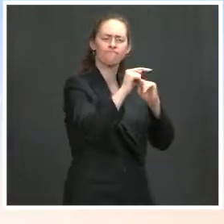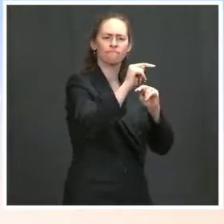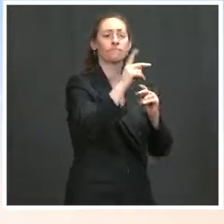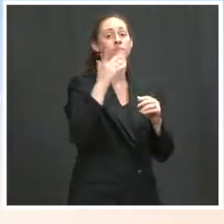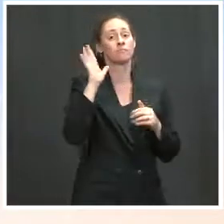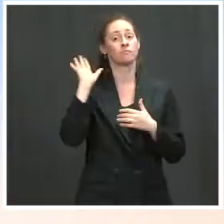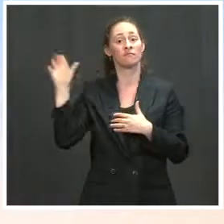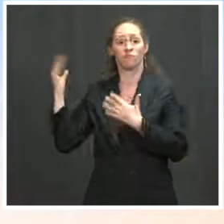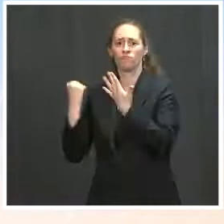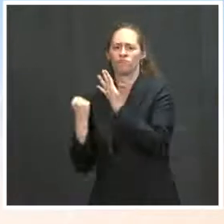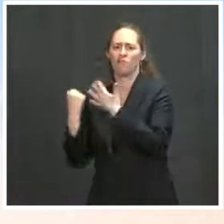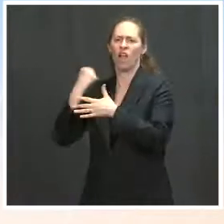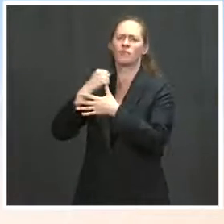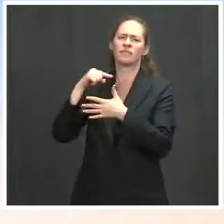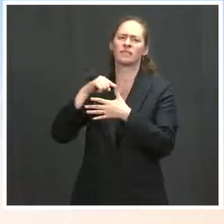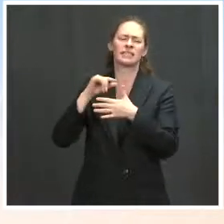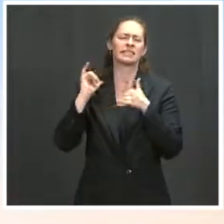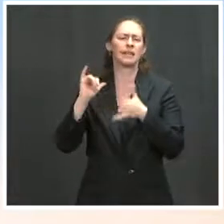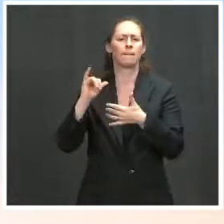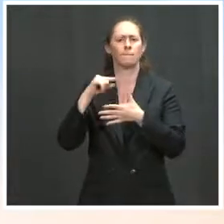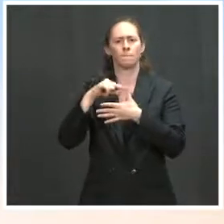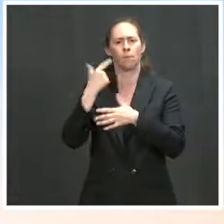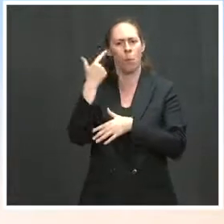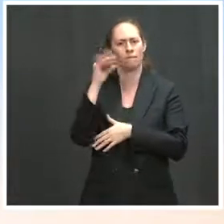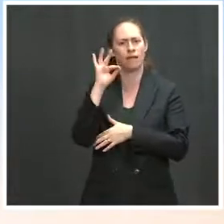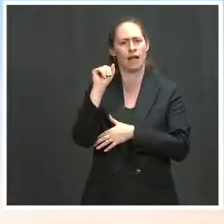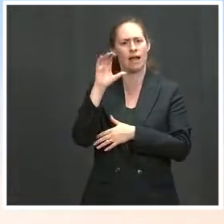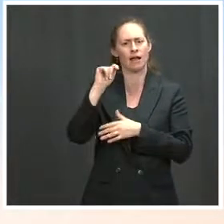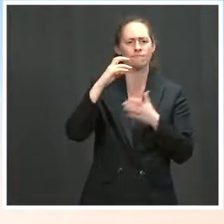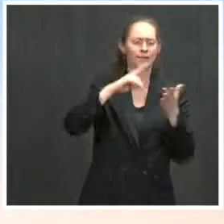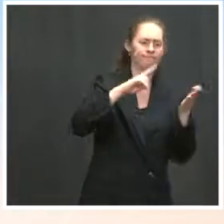the George Floyd Act be signed into law.